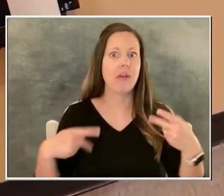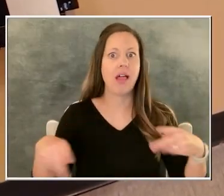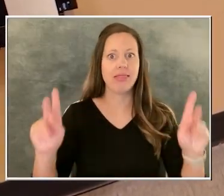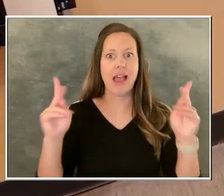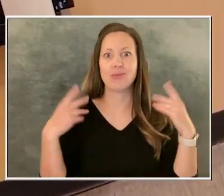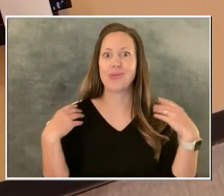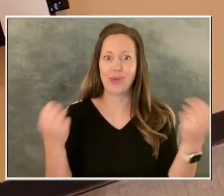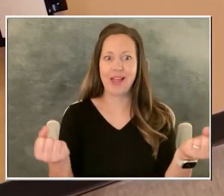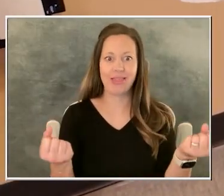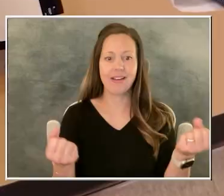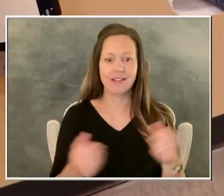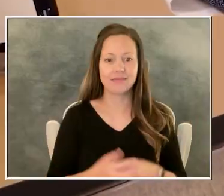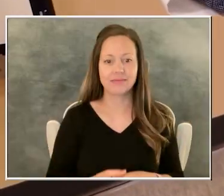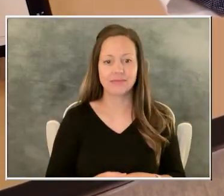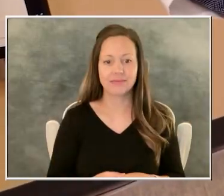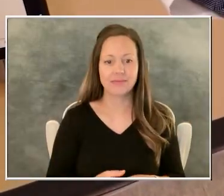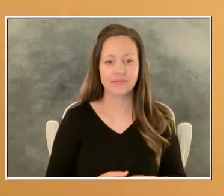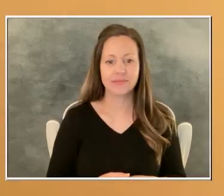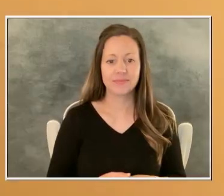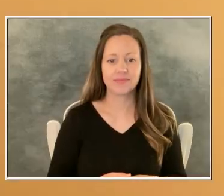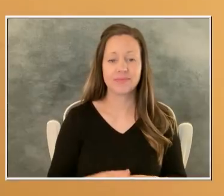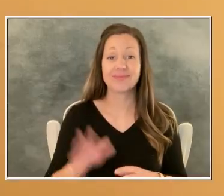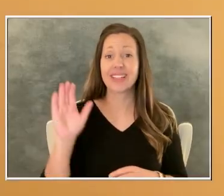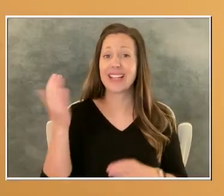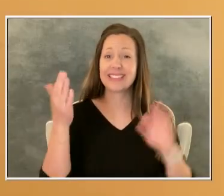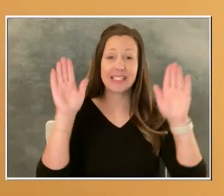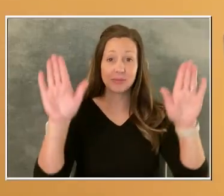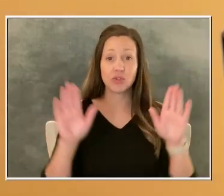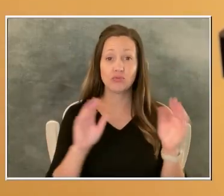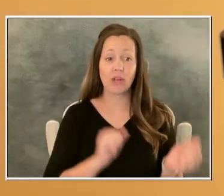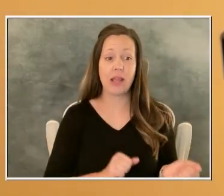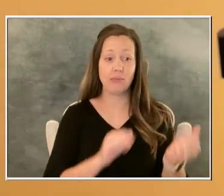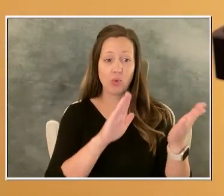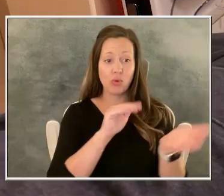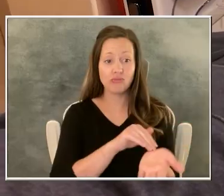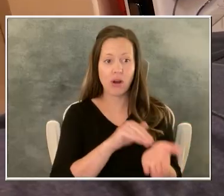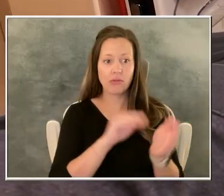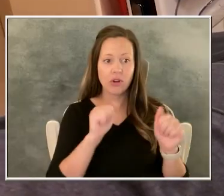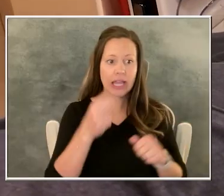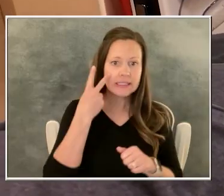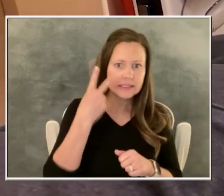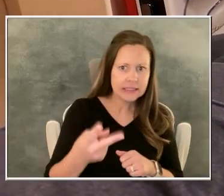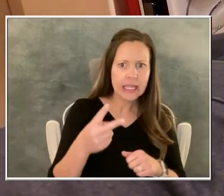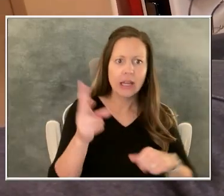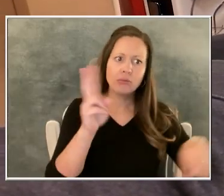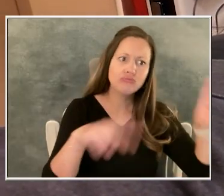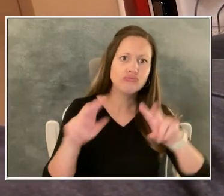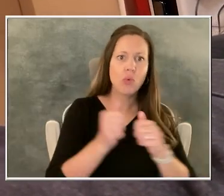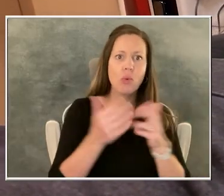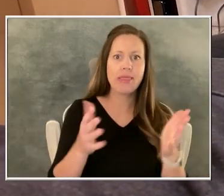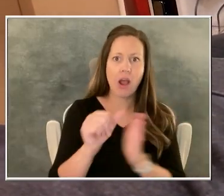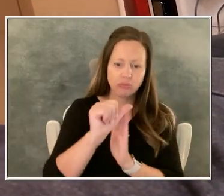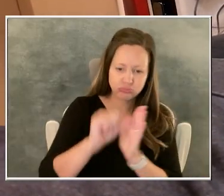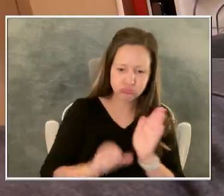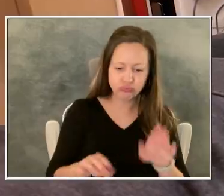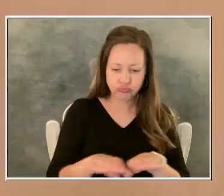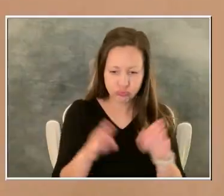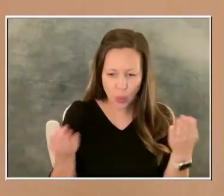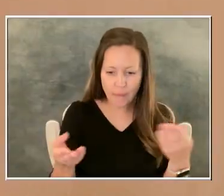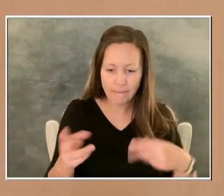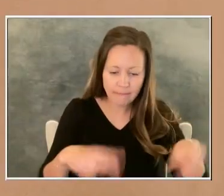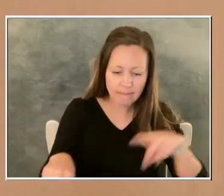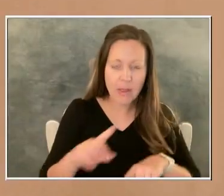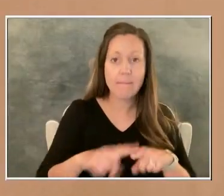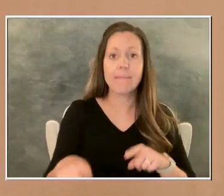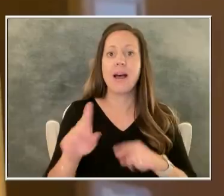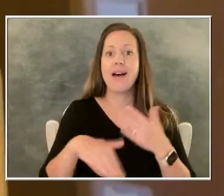spot here. Seems like a great approach because he can actually see inside what he's doing without opening it up, and he was able to break up all the scar